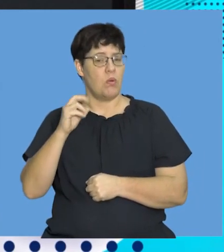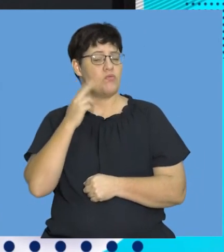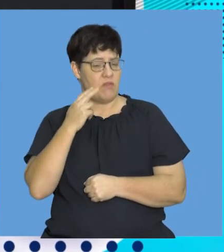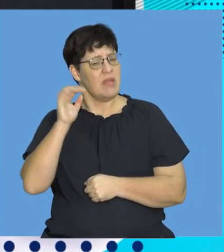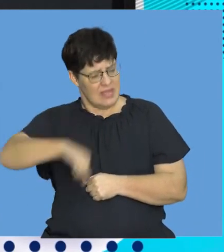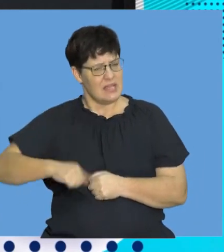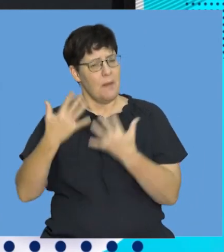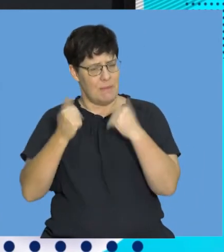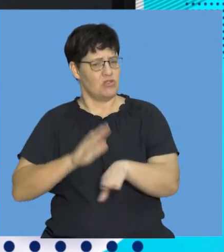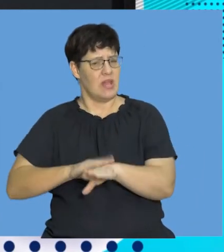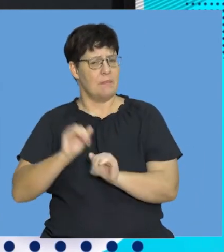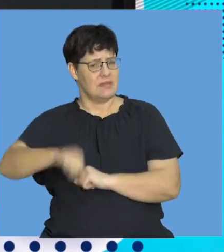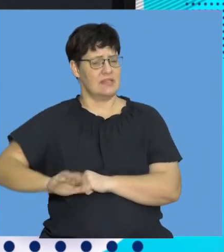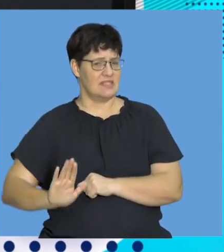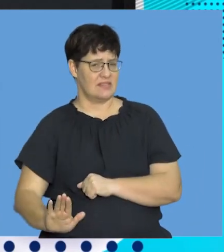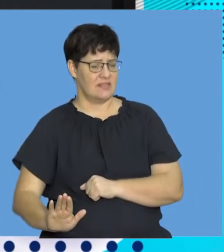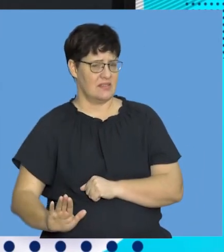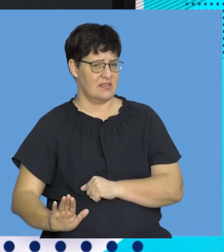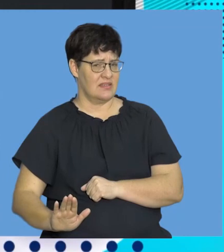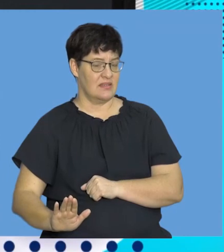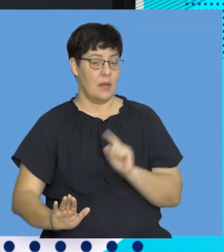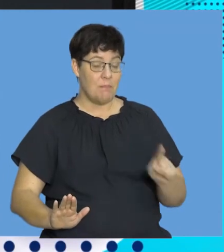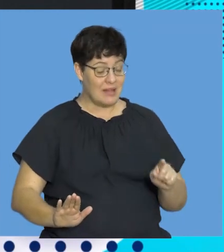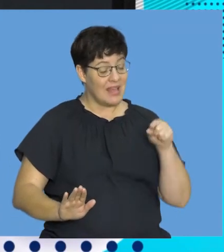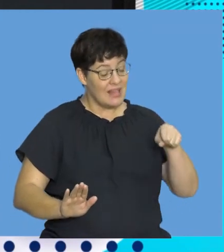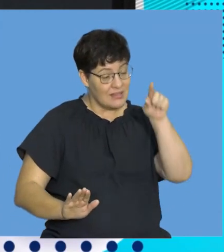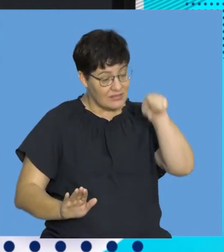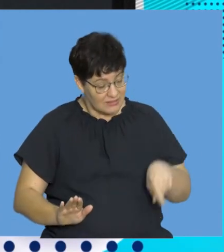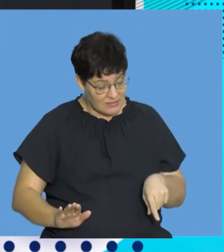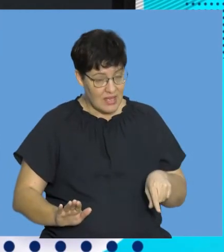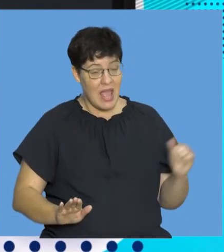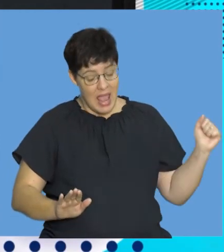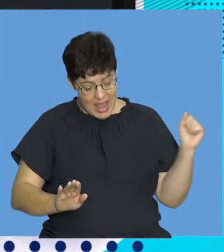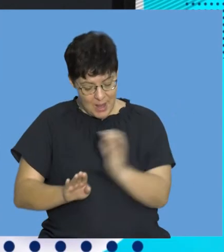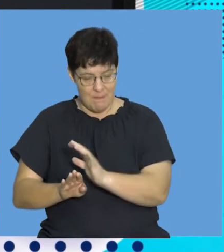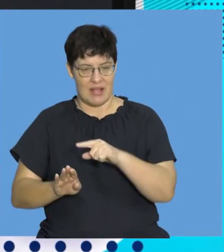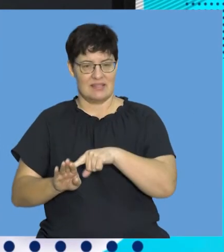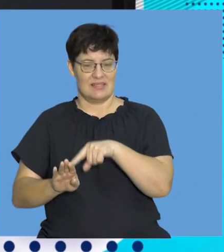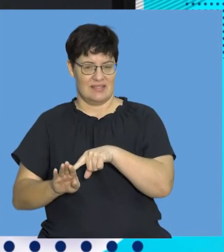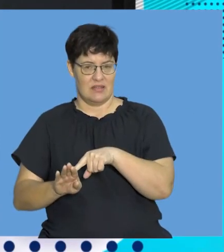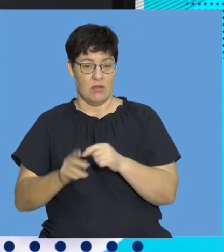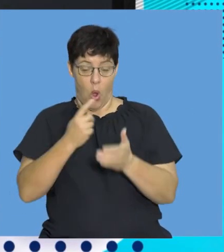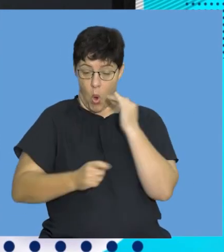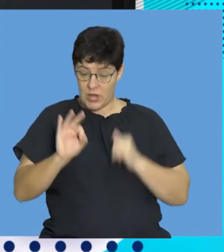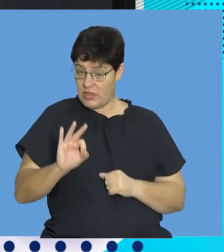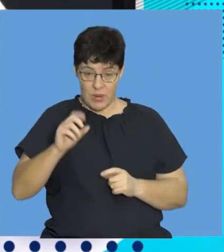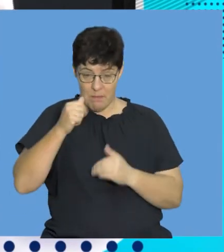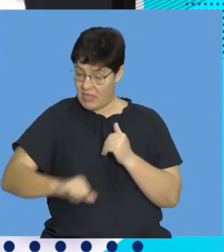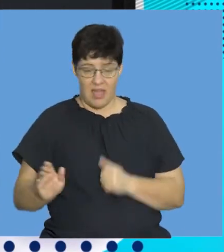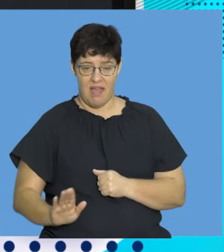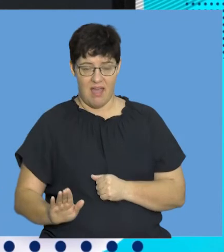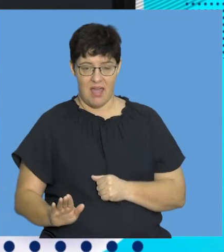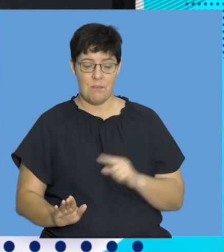doubt. But it's in terms of what will impact on the budget, it's not only September, October, and November, but